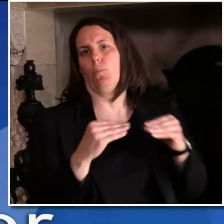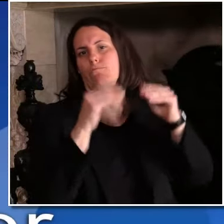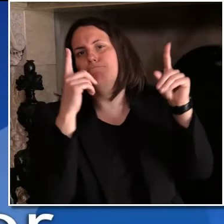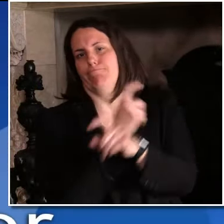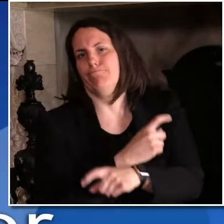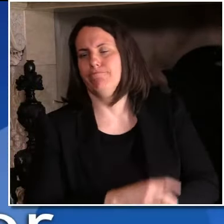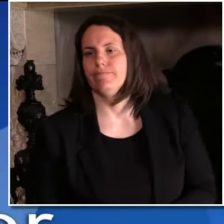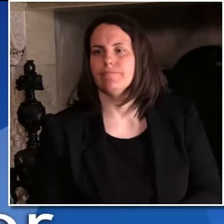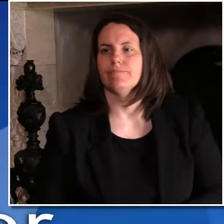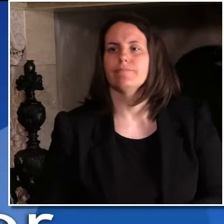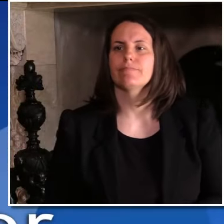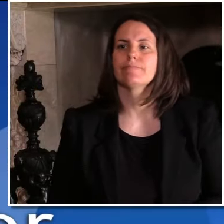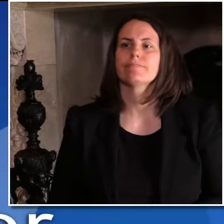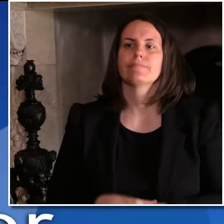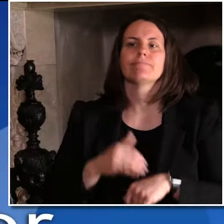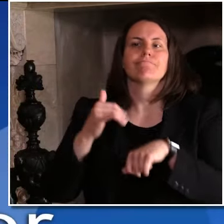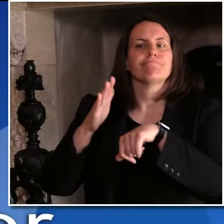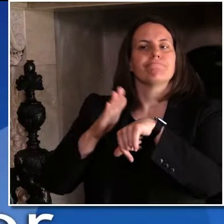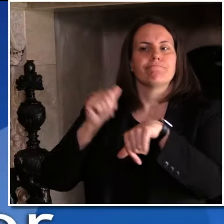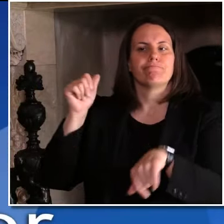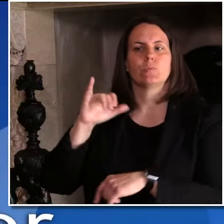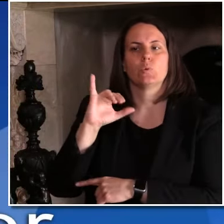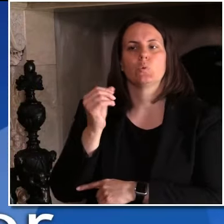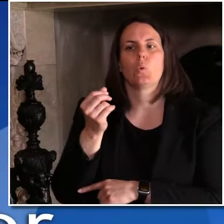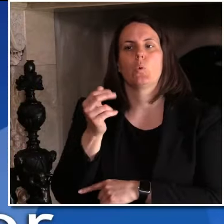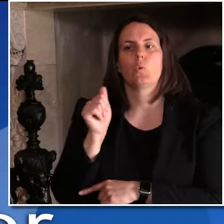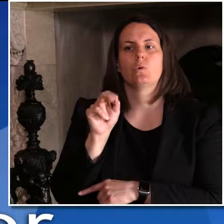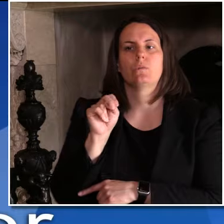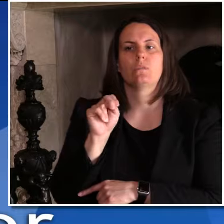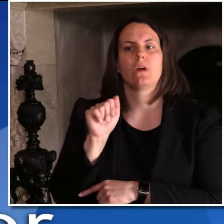from WORT Radio in Madison. Jonah?